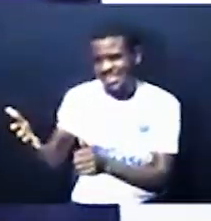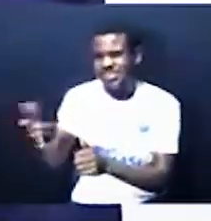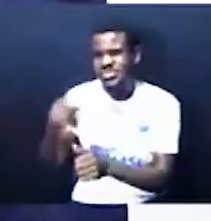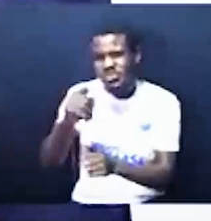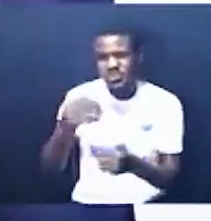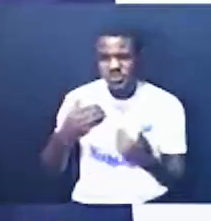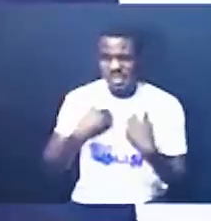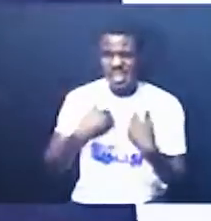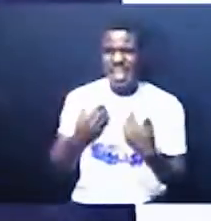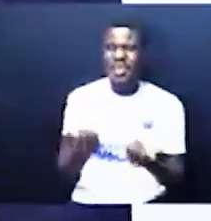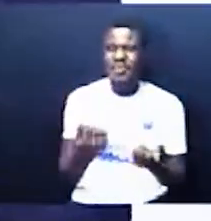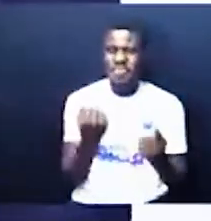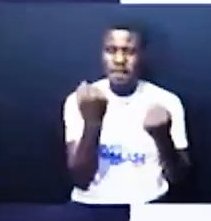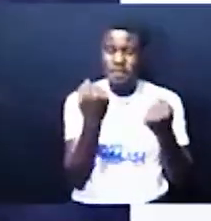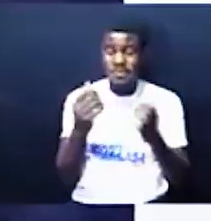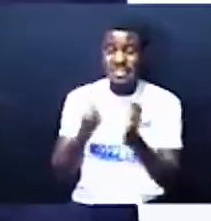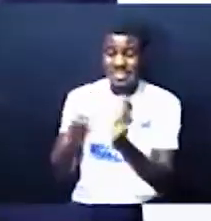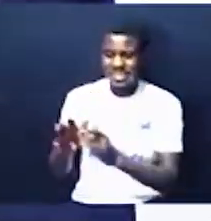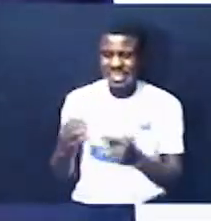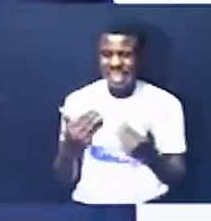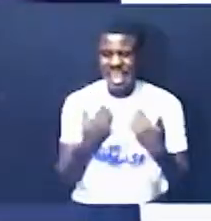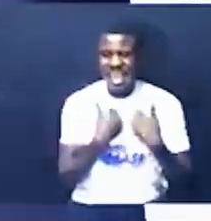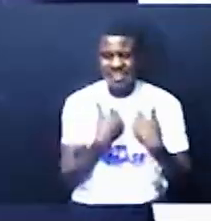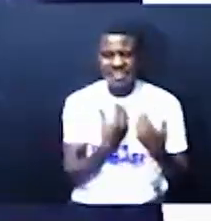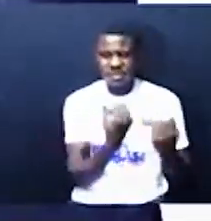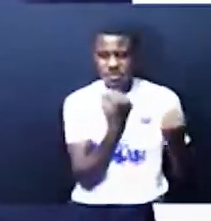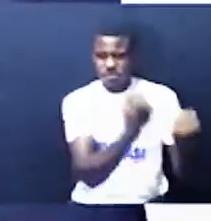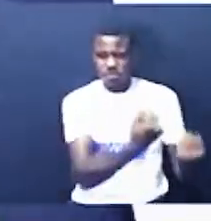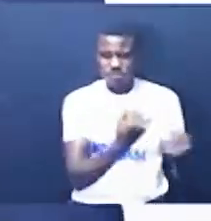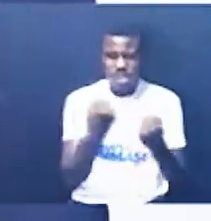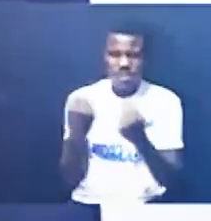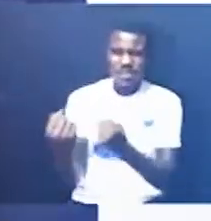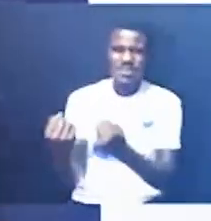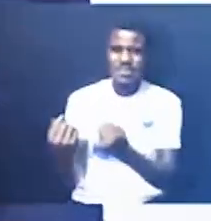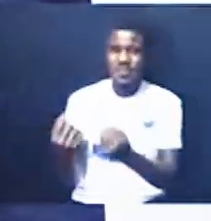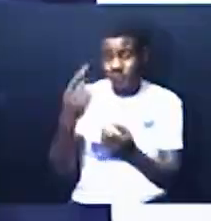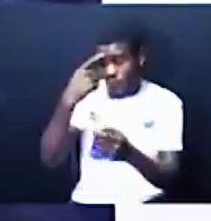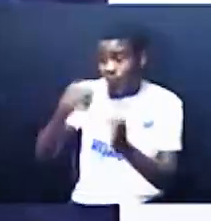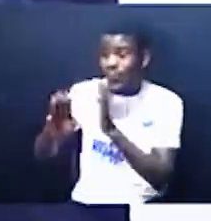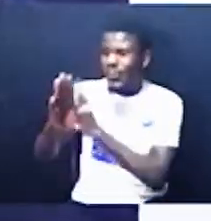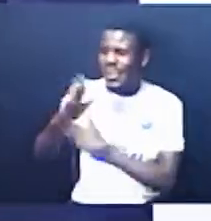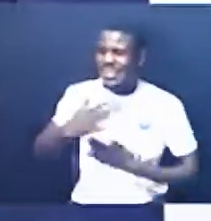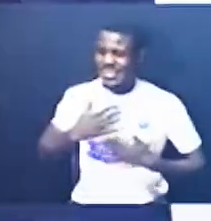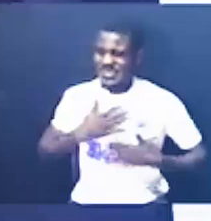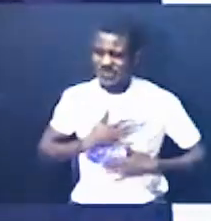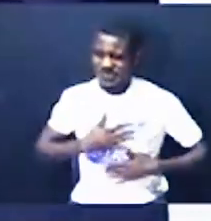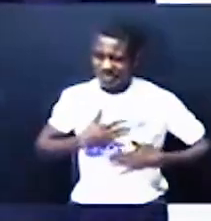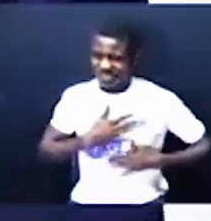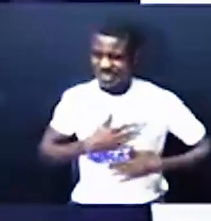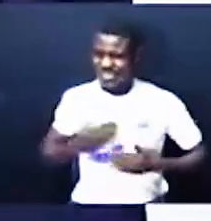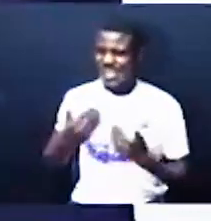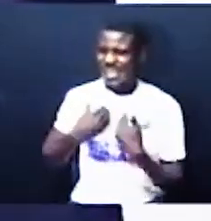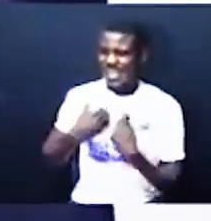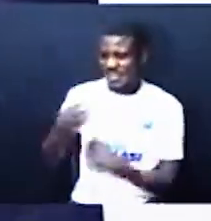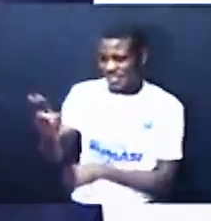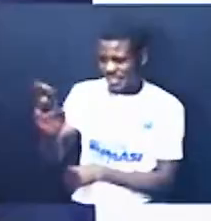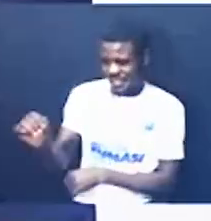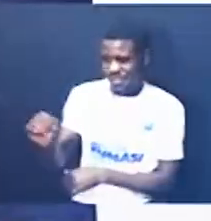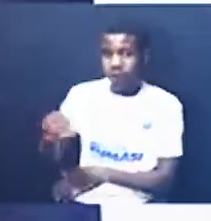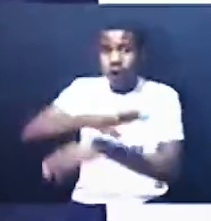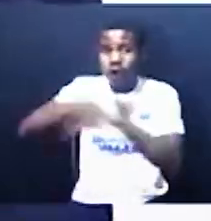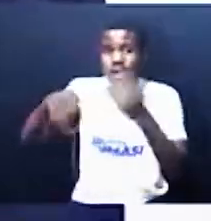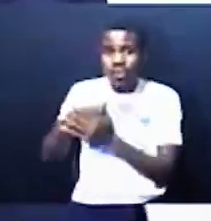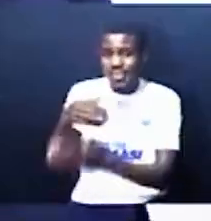the supremacy. For God was pleased to have him, to have all